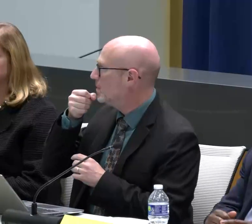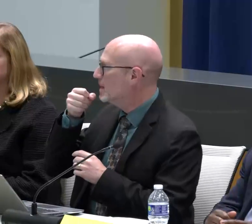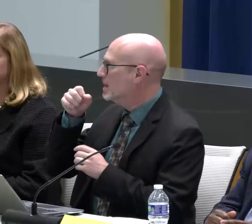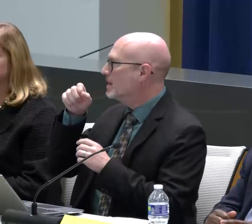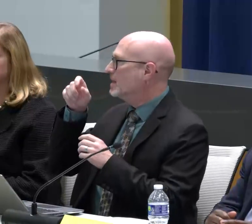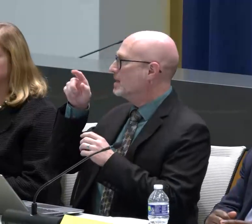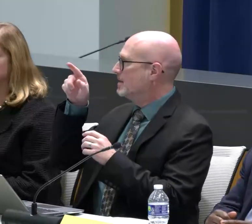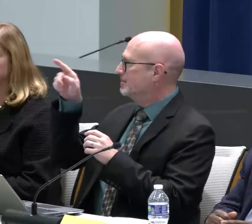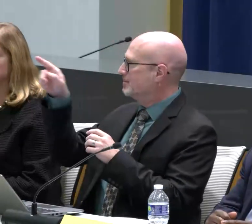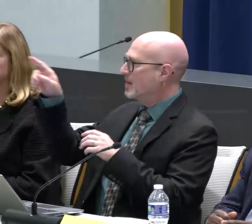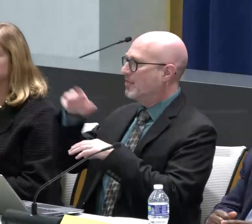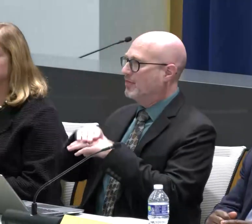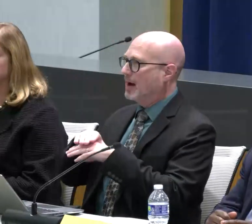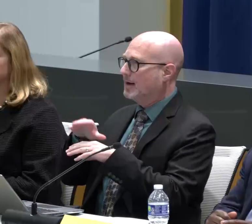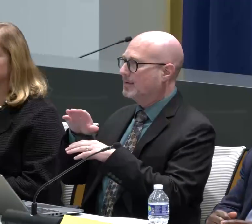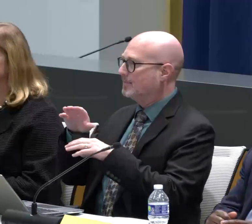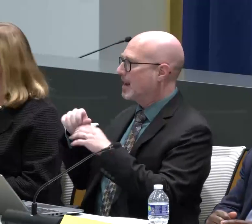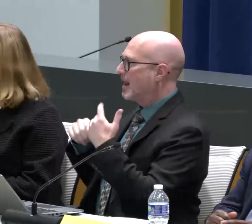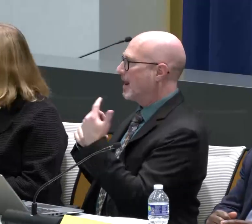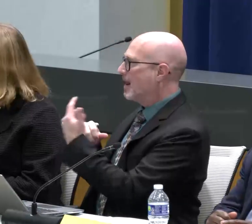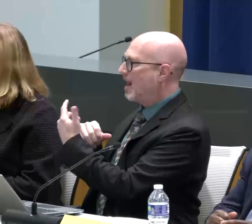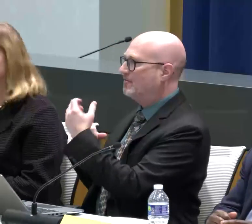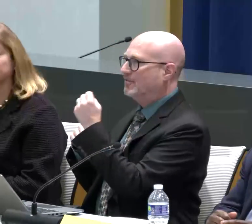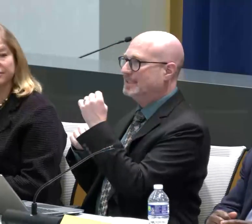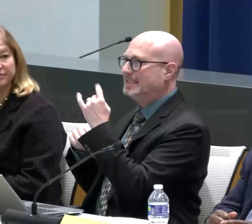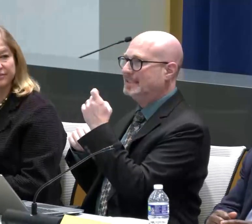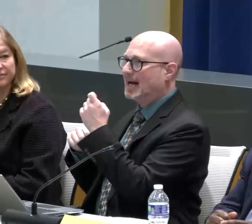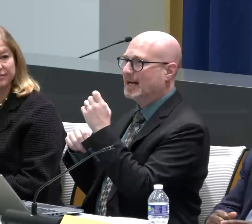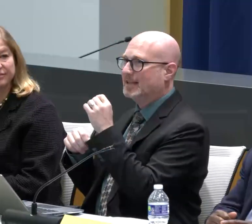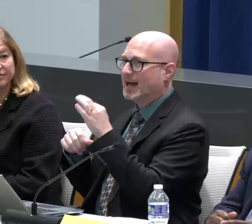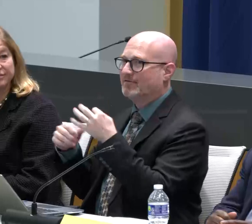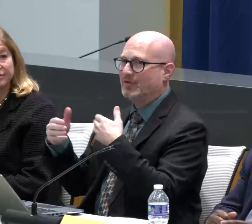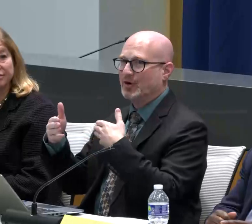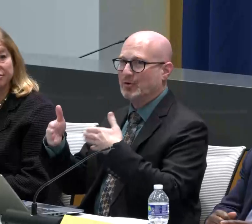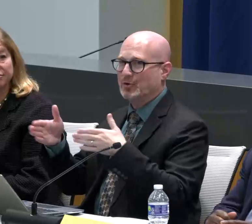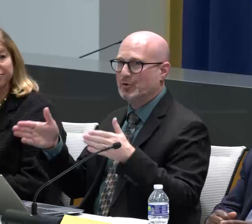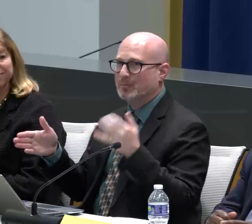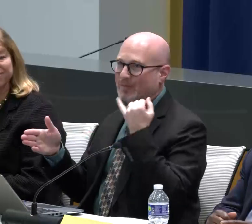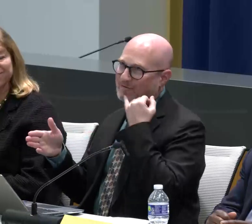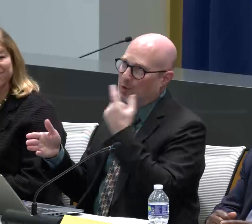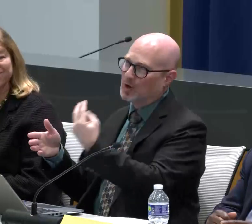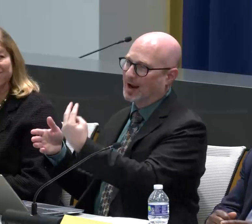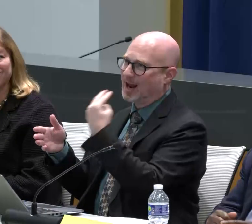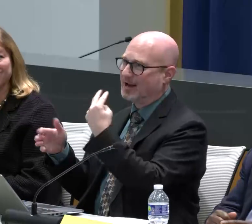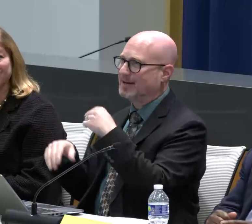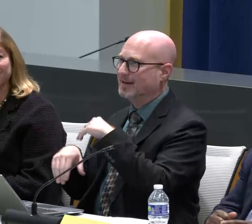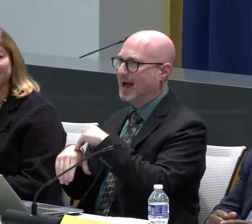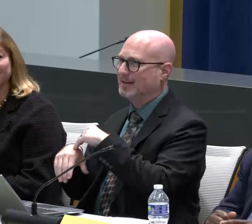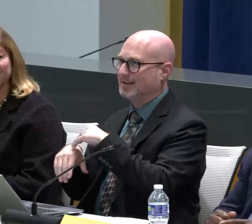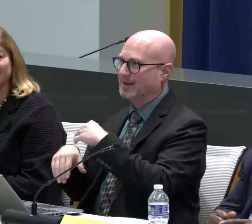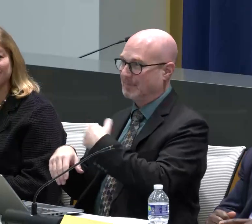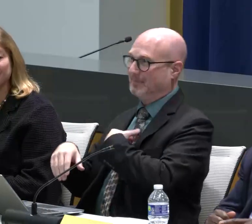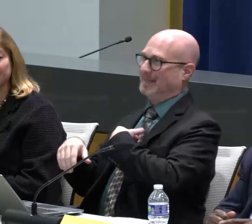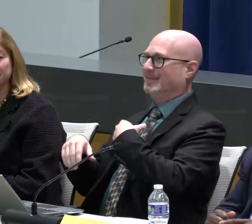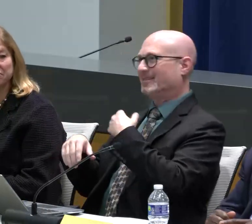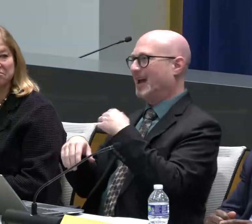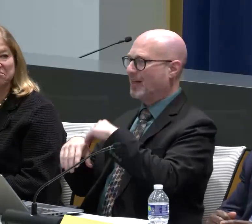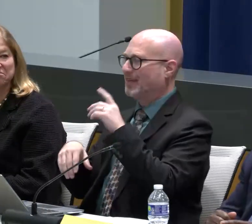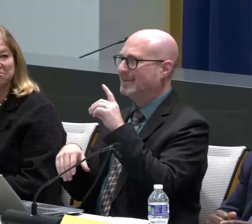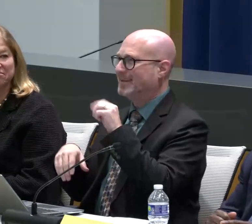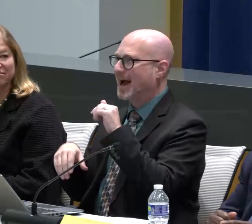There is a microphone on the left side of the room if you're looking at